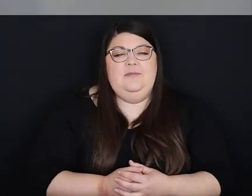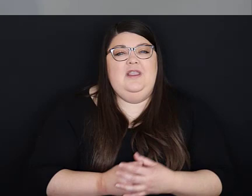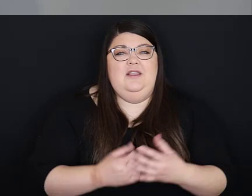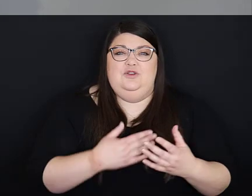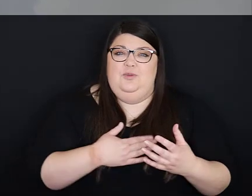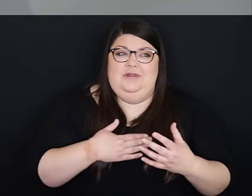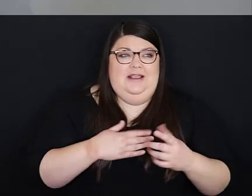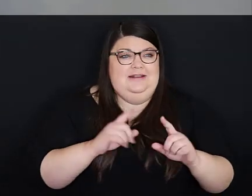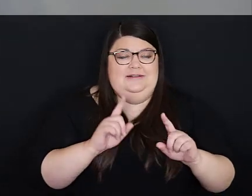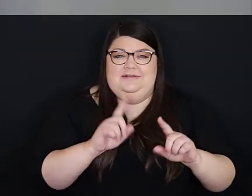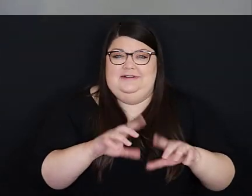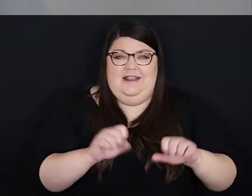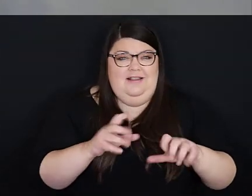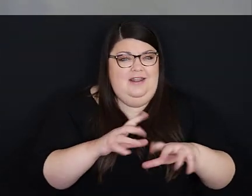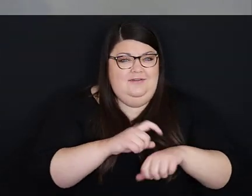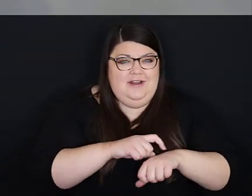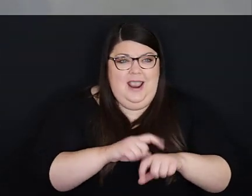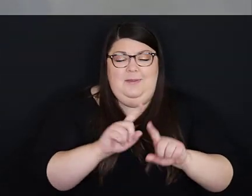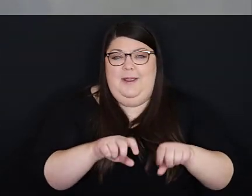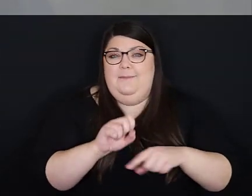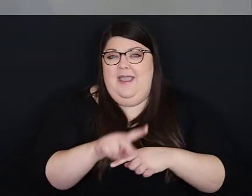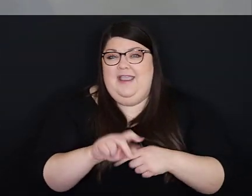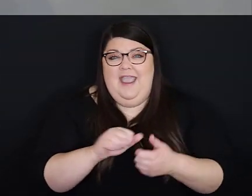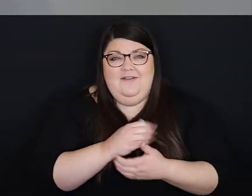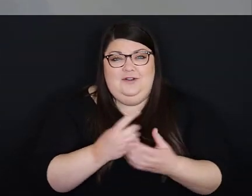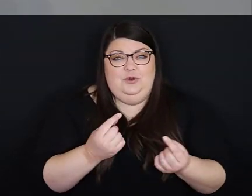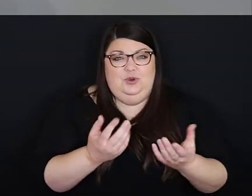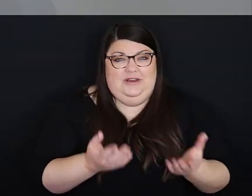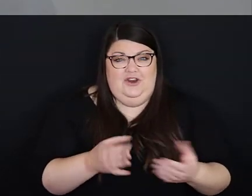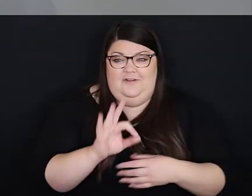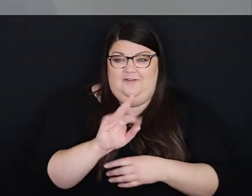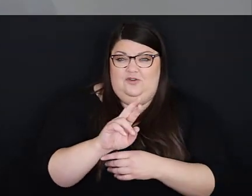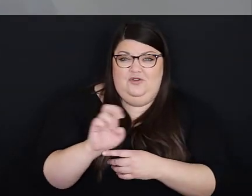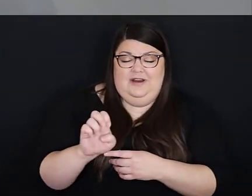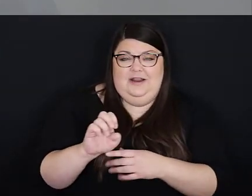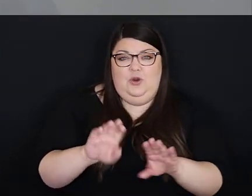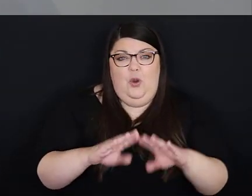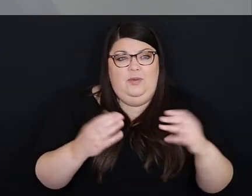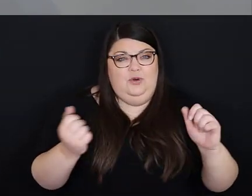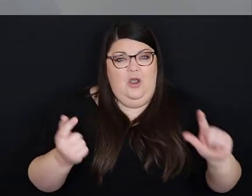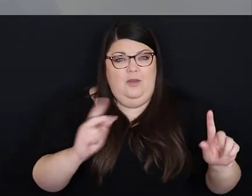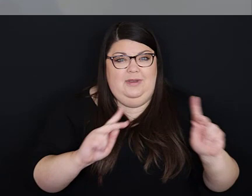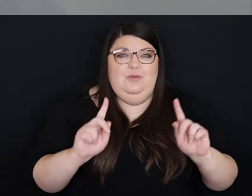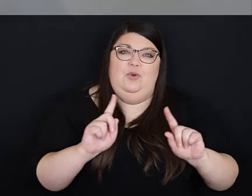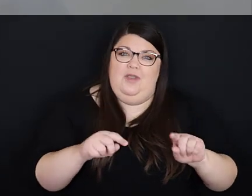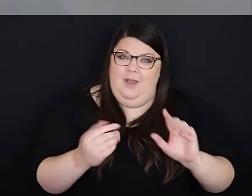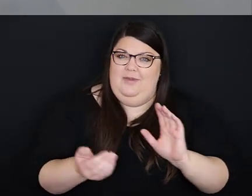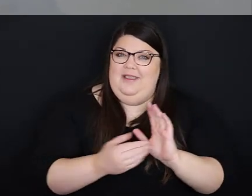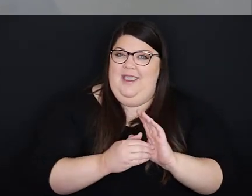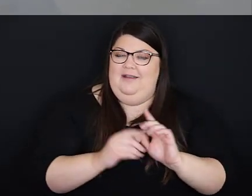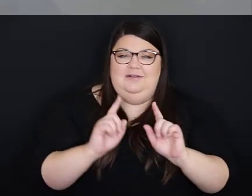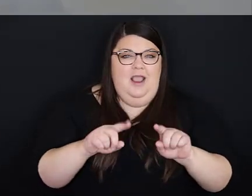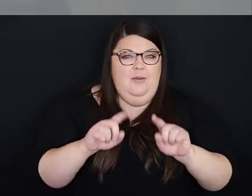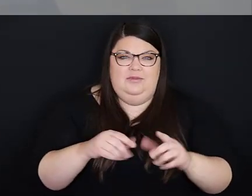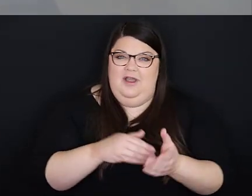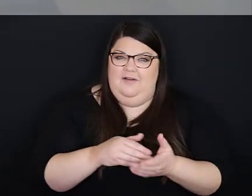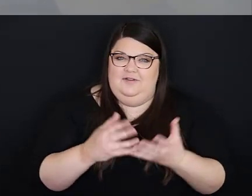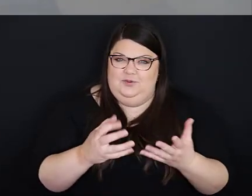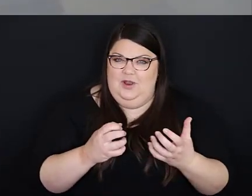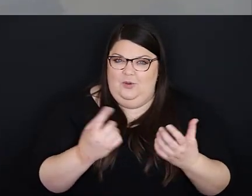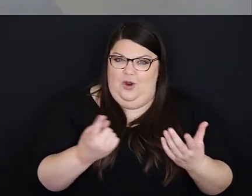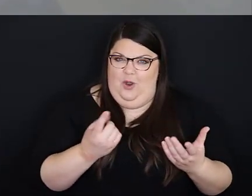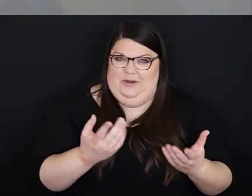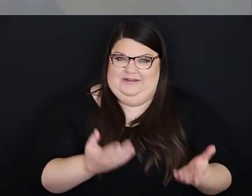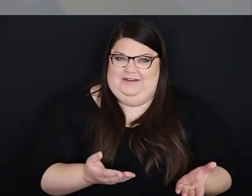please do come back. Everything we do at ICALA is free. It's open to all. So come again, come as often as you want. We're always